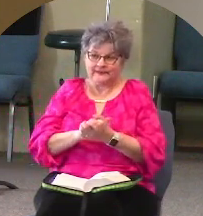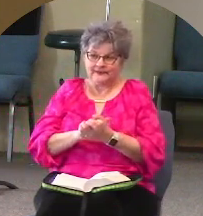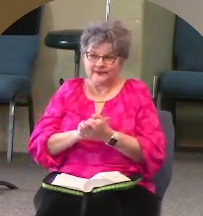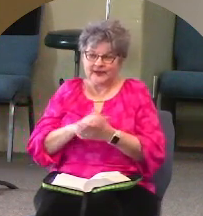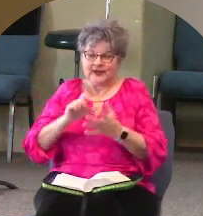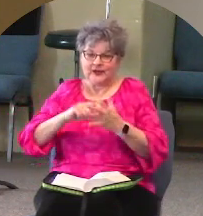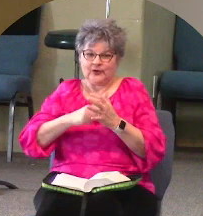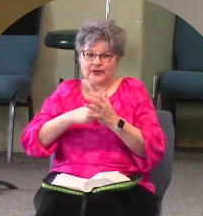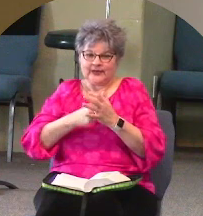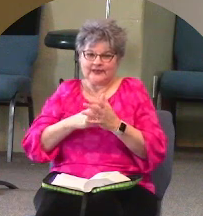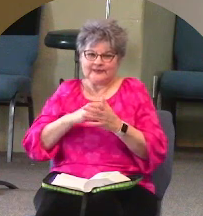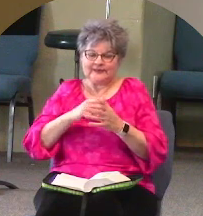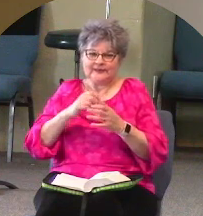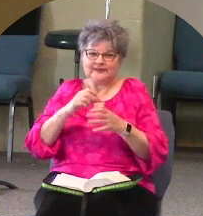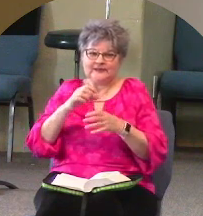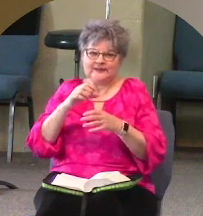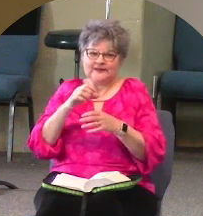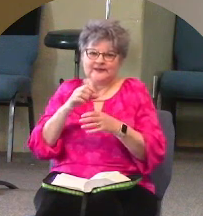You hit a moose.